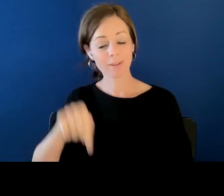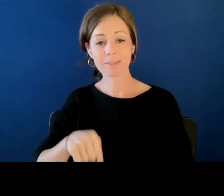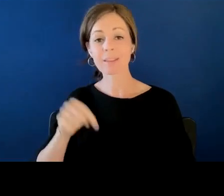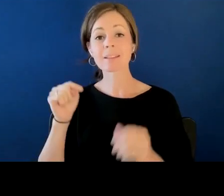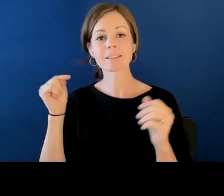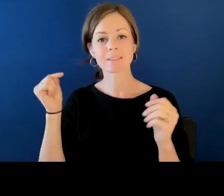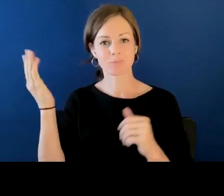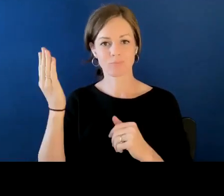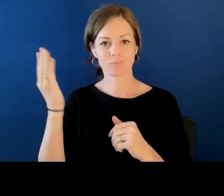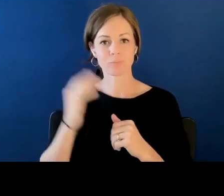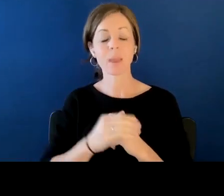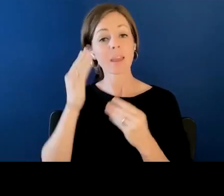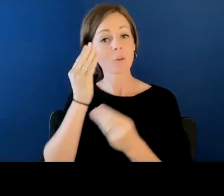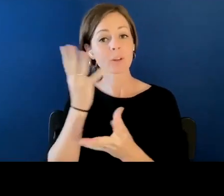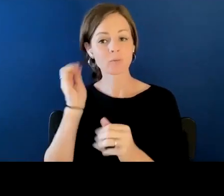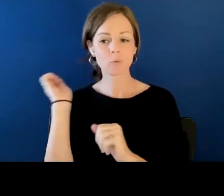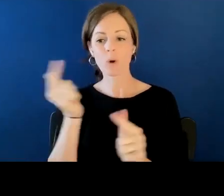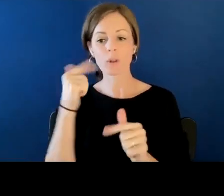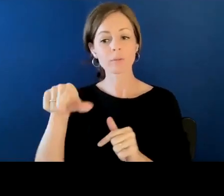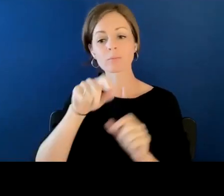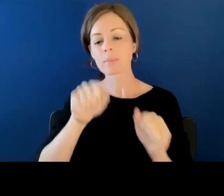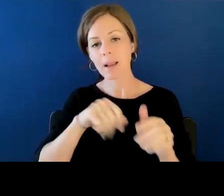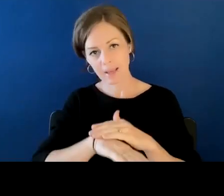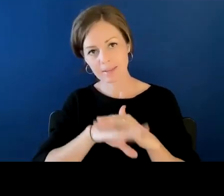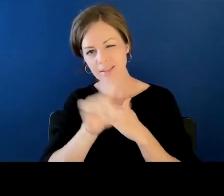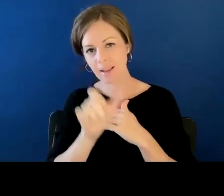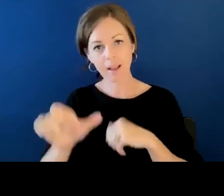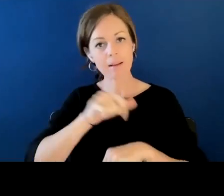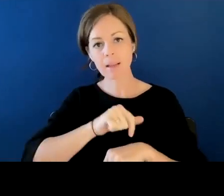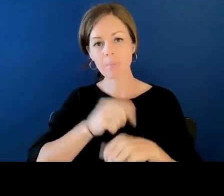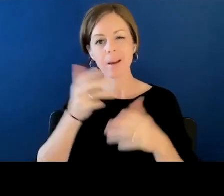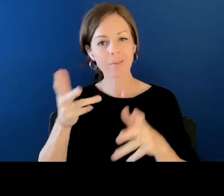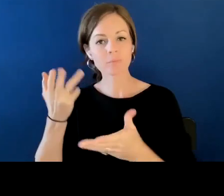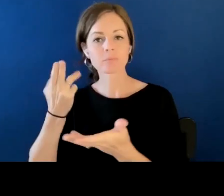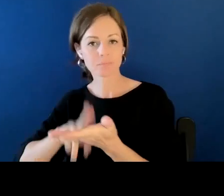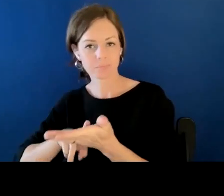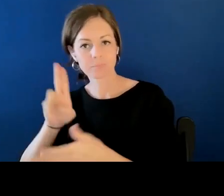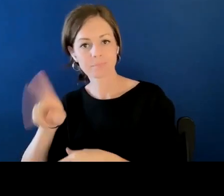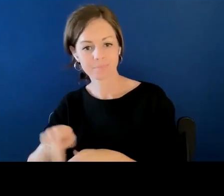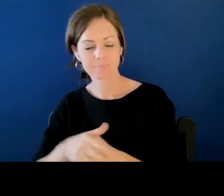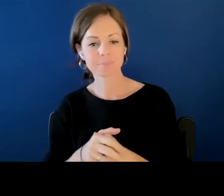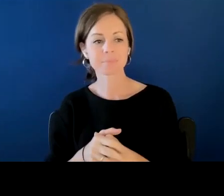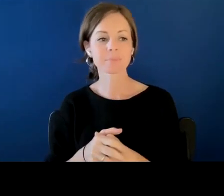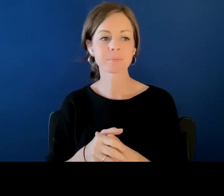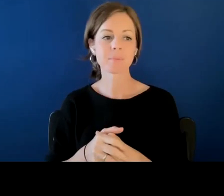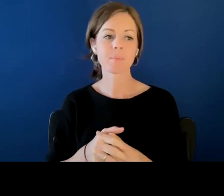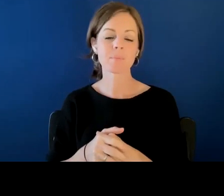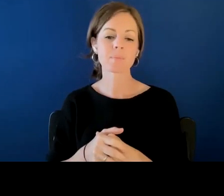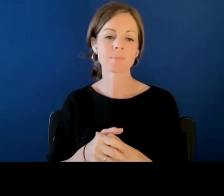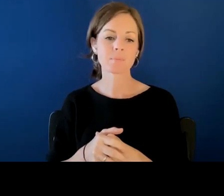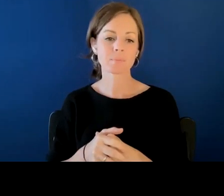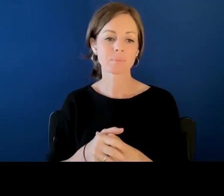for all of you to be able to access. Next slide, please. This